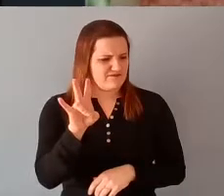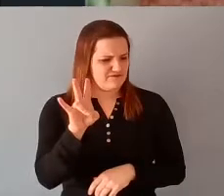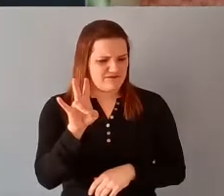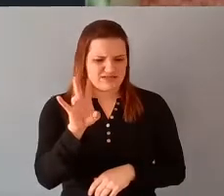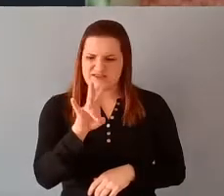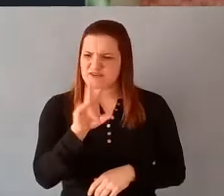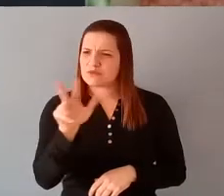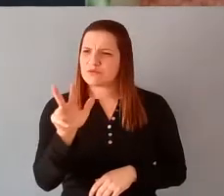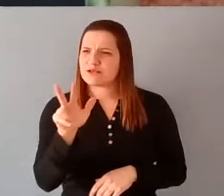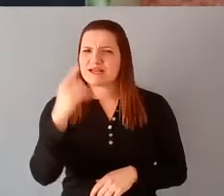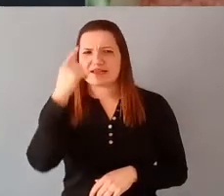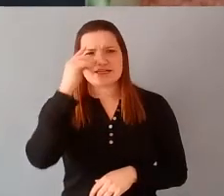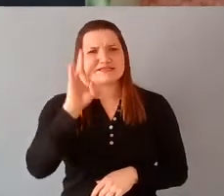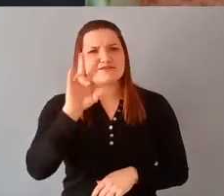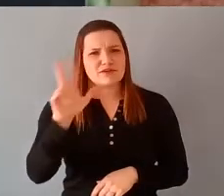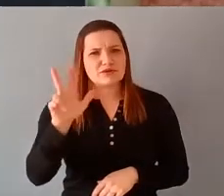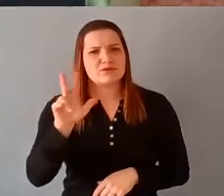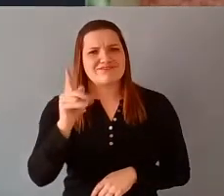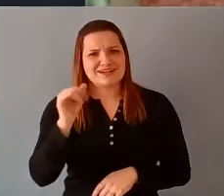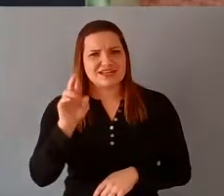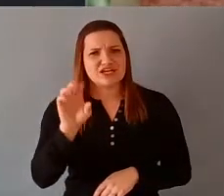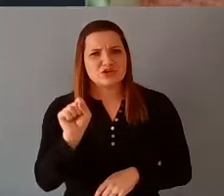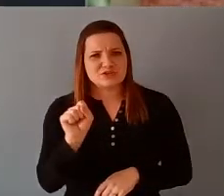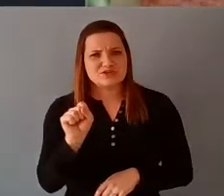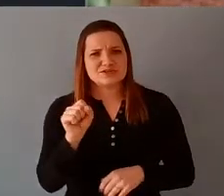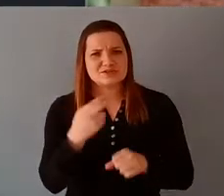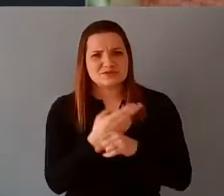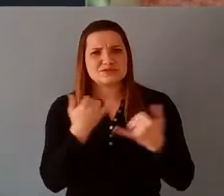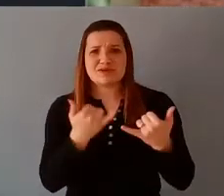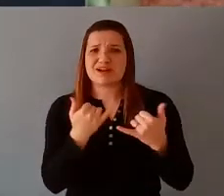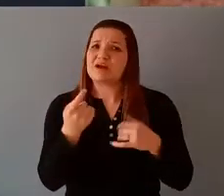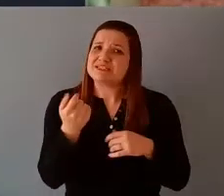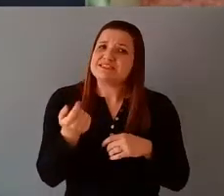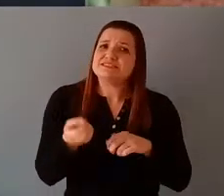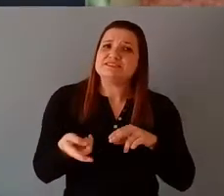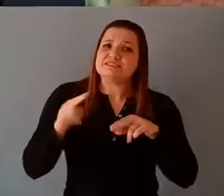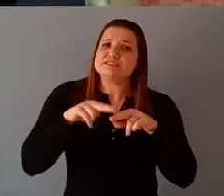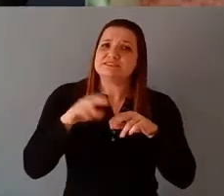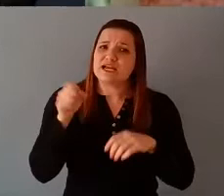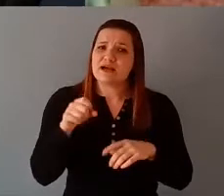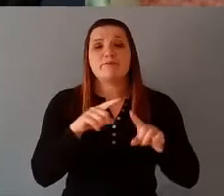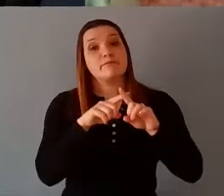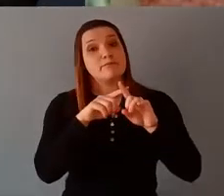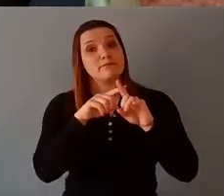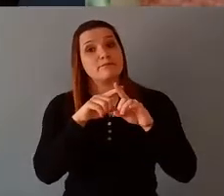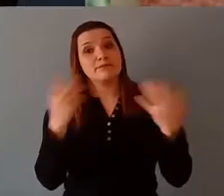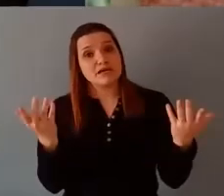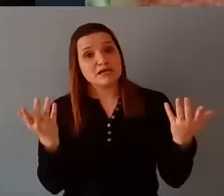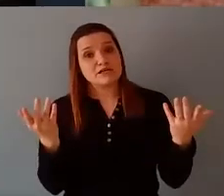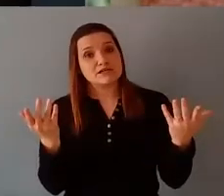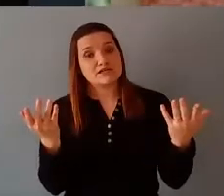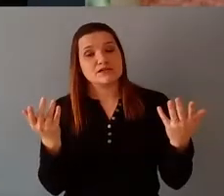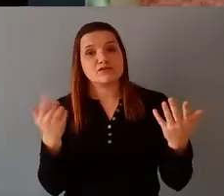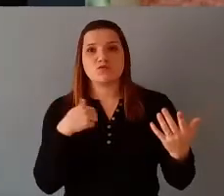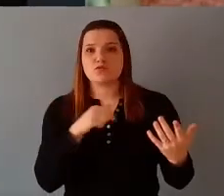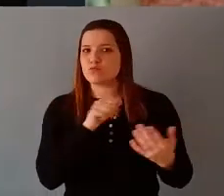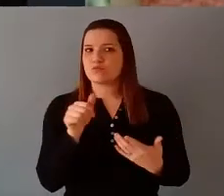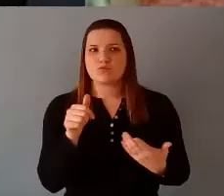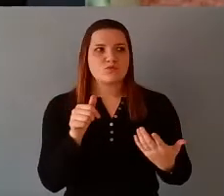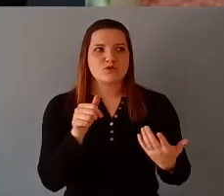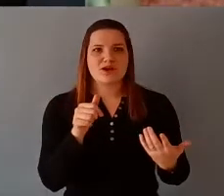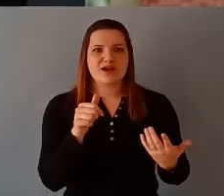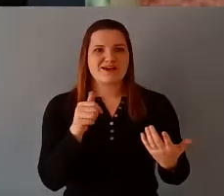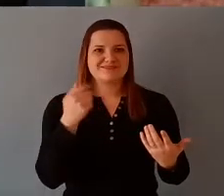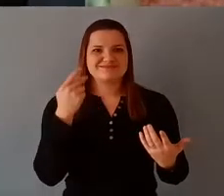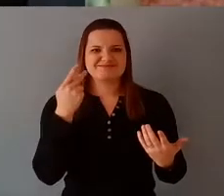73 in use it is higher. Fortunately, we haven't seen much of